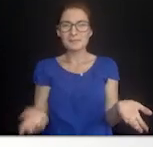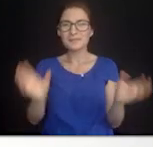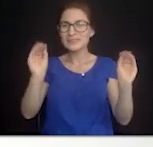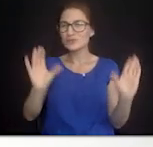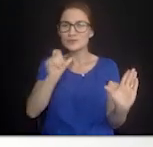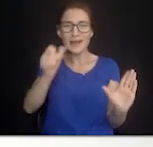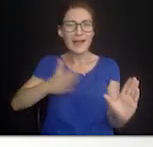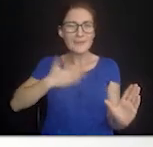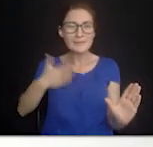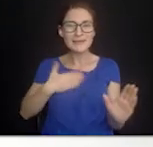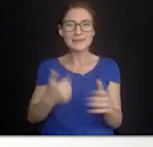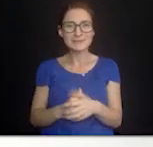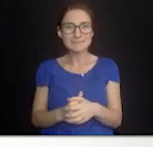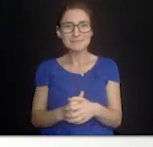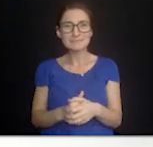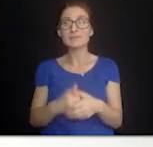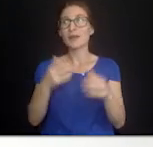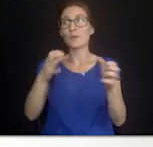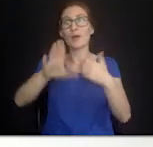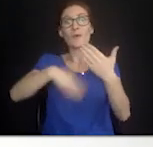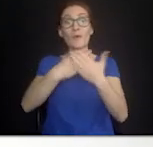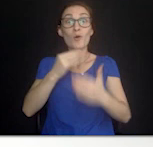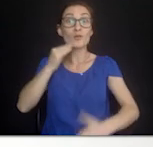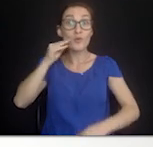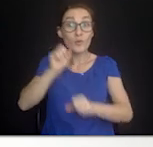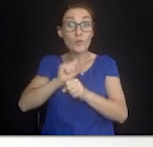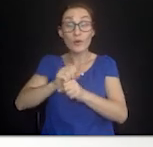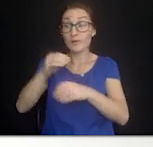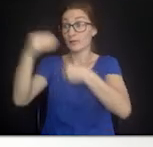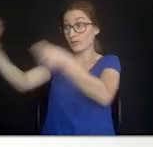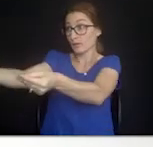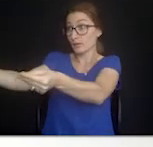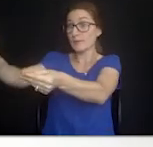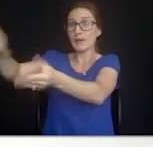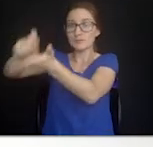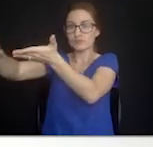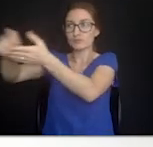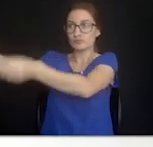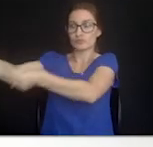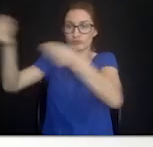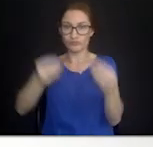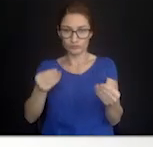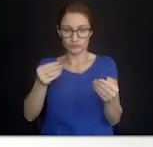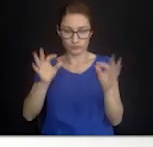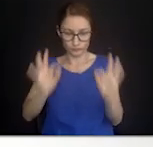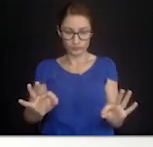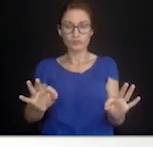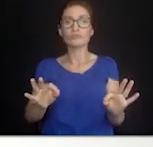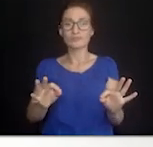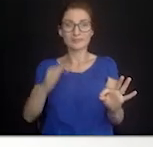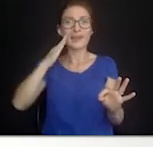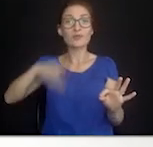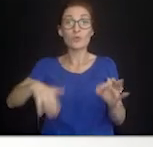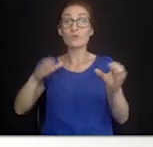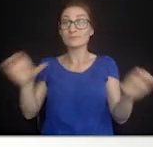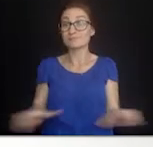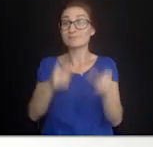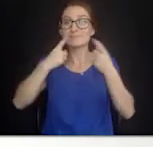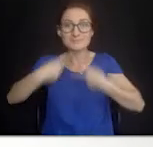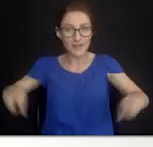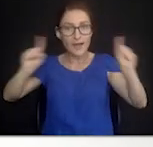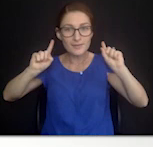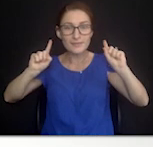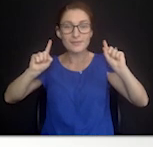all, right? And so I want every homework assignment turned in for my clients because then I know we got it done. And then when I review with them once a